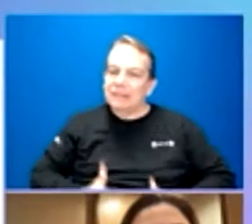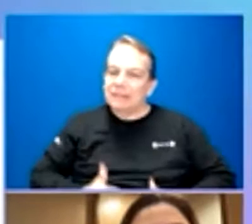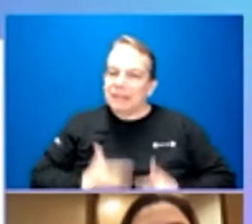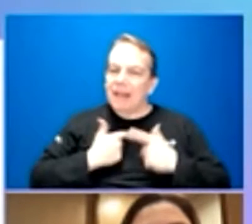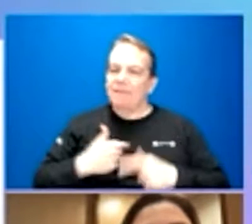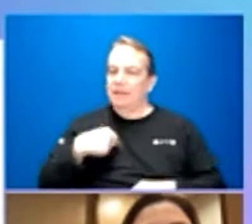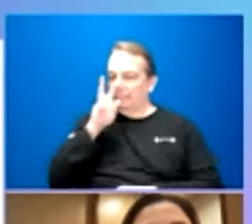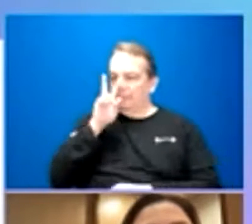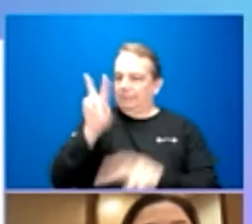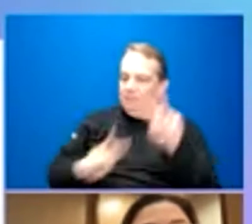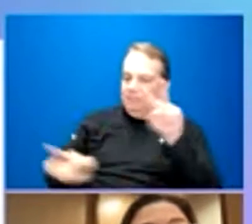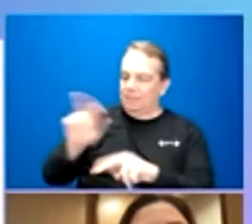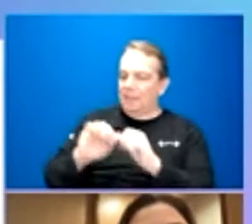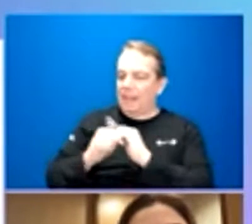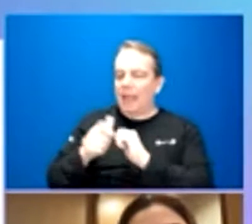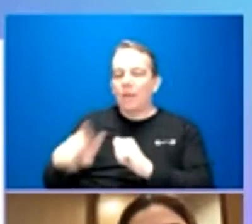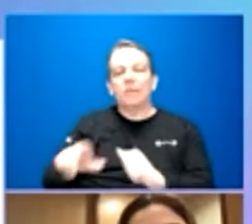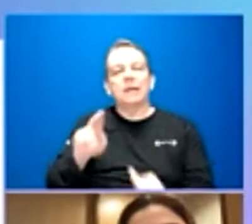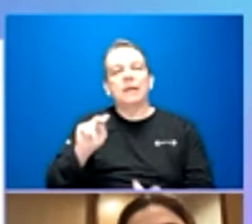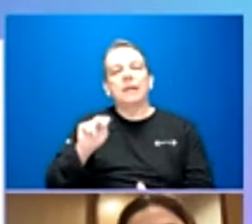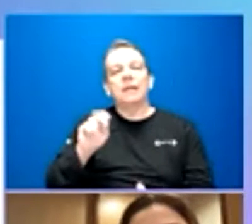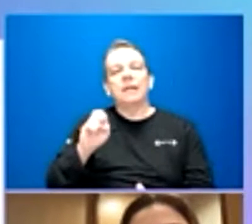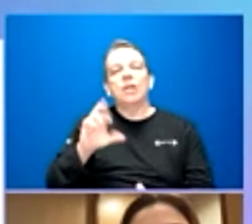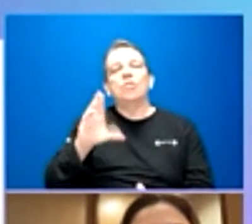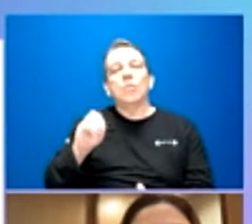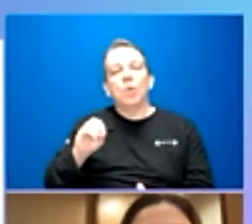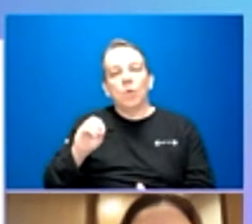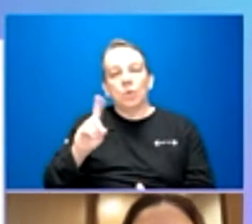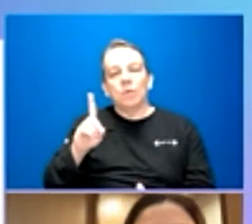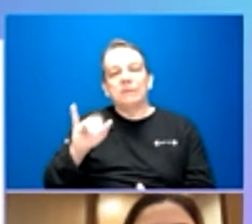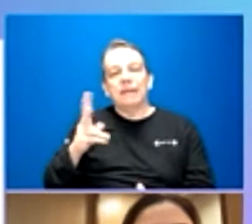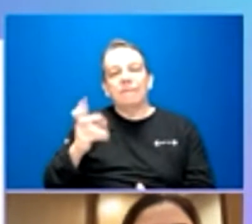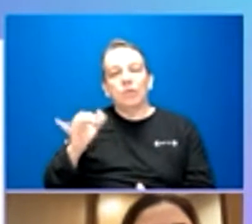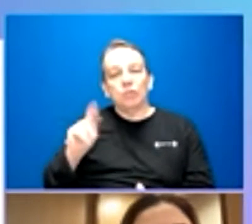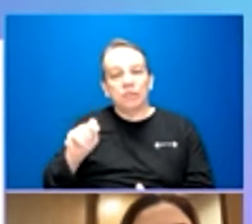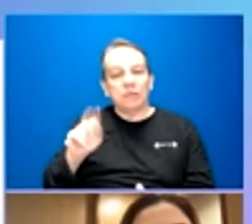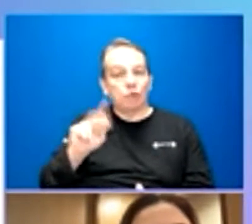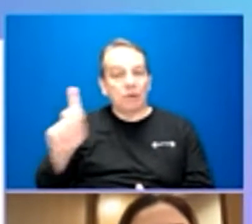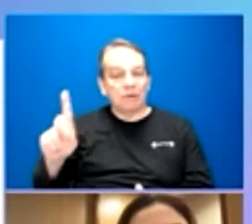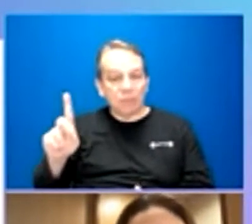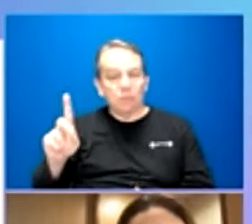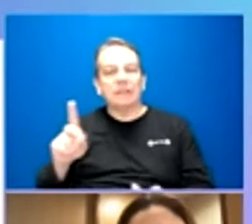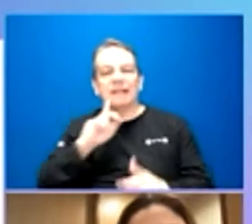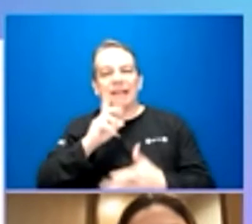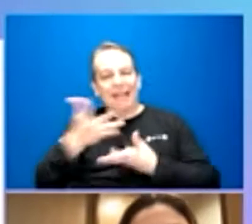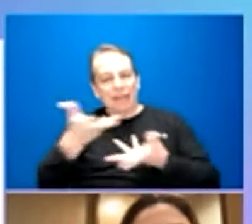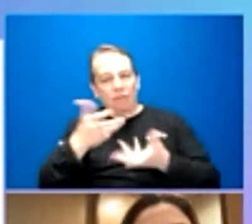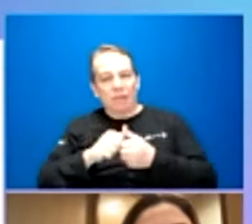and understand how his neurodivergence impacts the way that he interacts with technology.